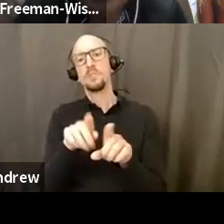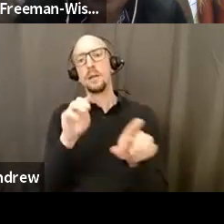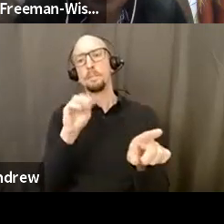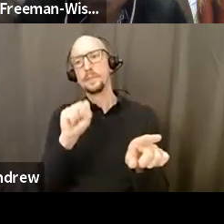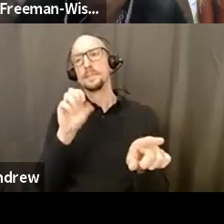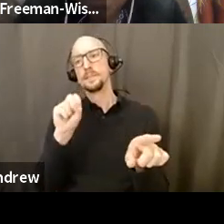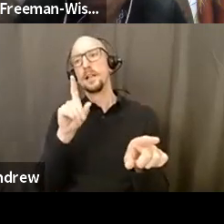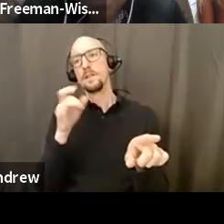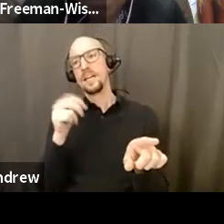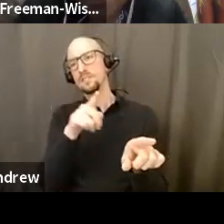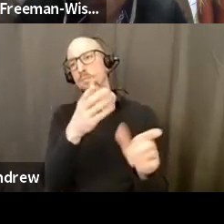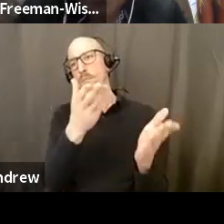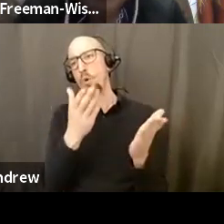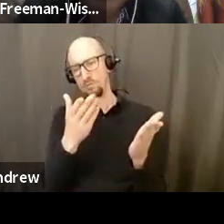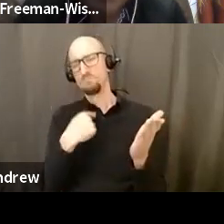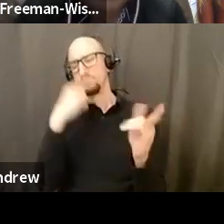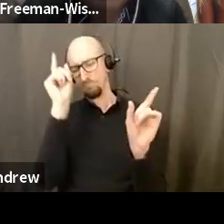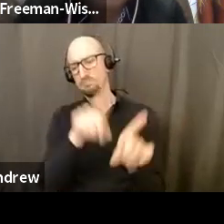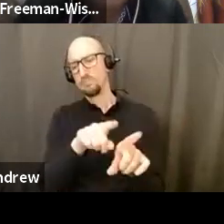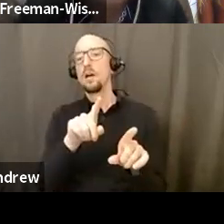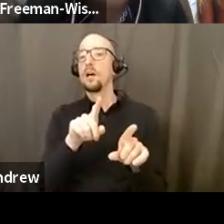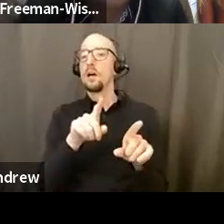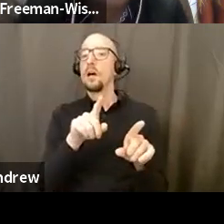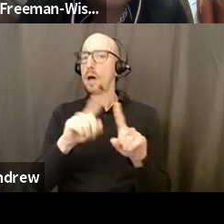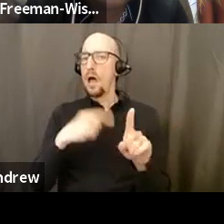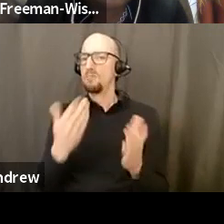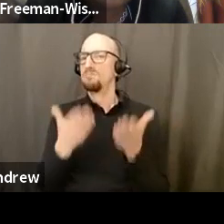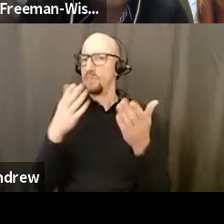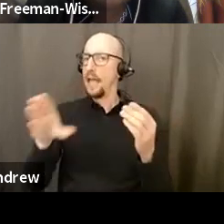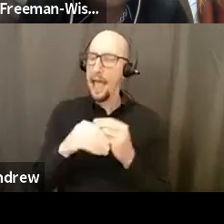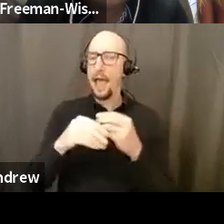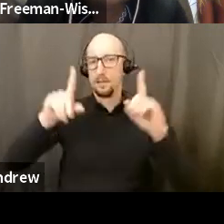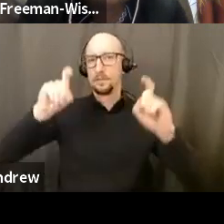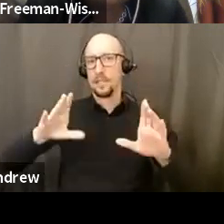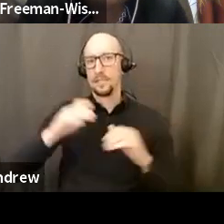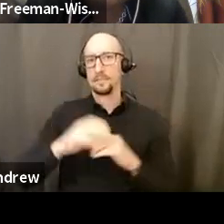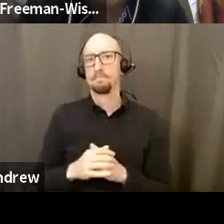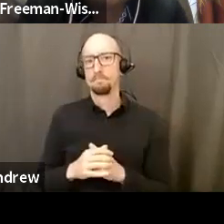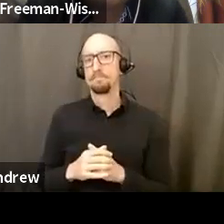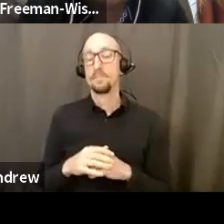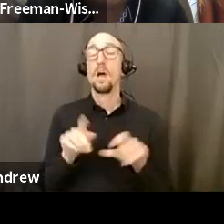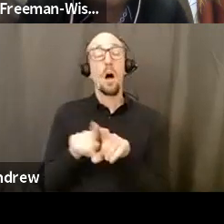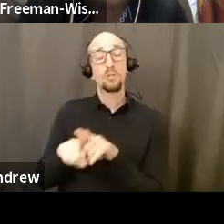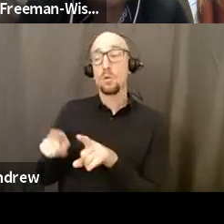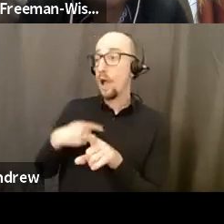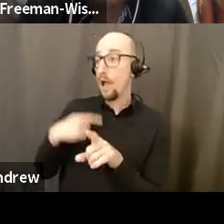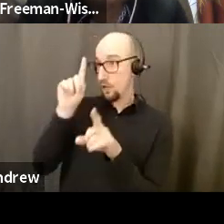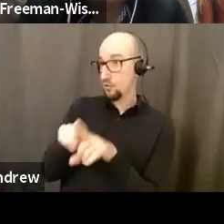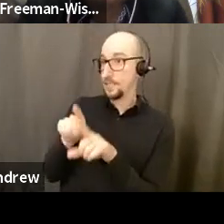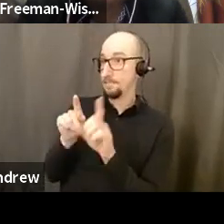Sullivan's proposal, but I would add an assessment to it. And I do also agree with